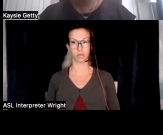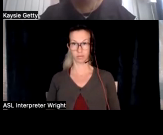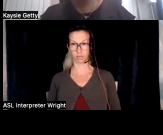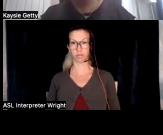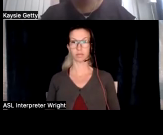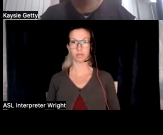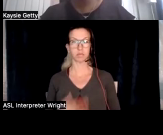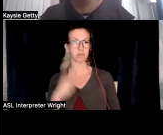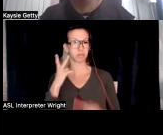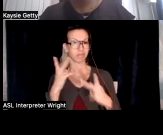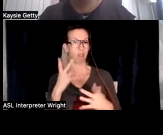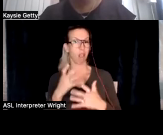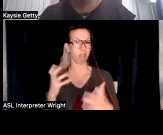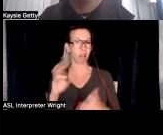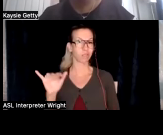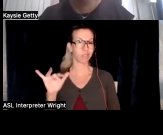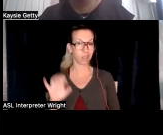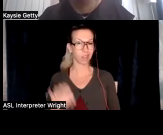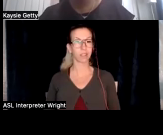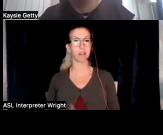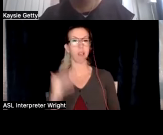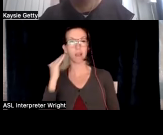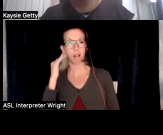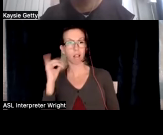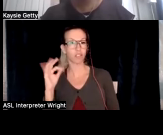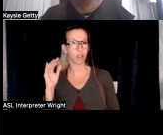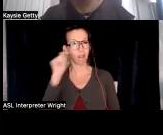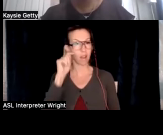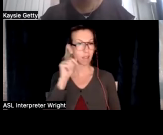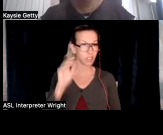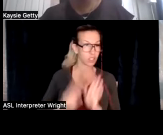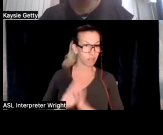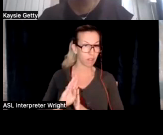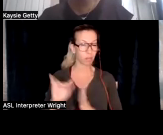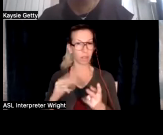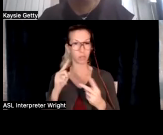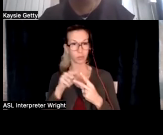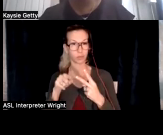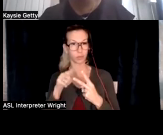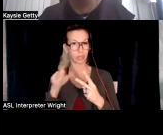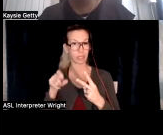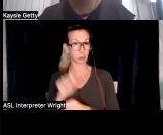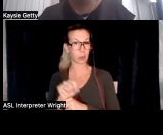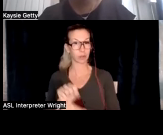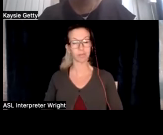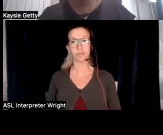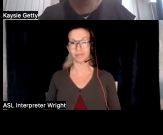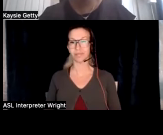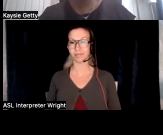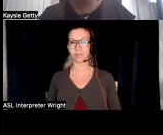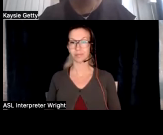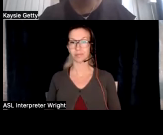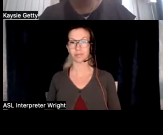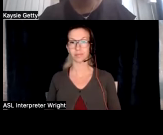of resilience and knowledge of adolescent development would be the two that need some work. So thank you all for